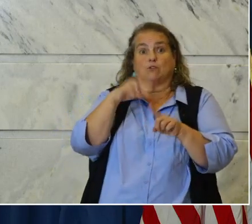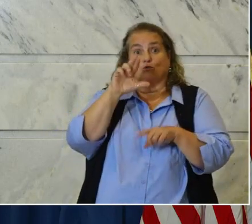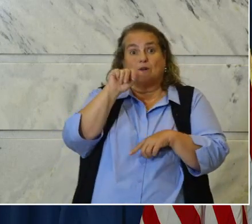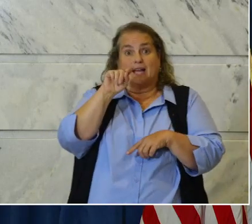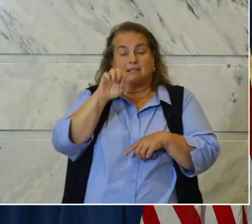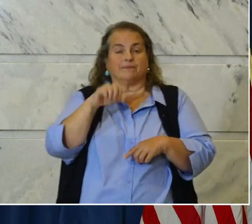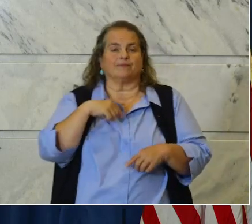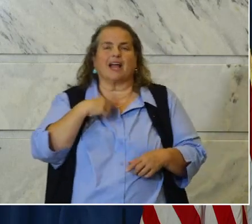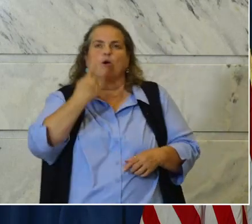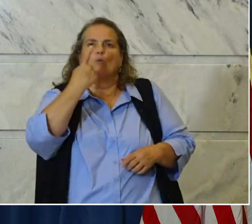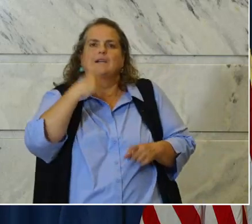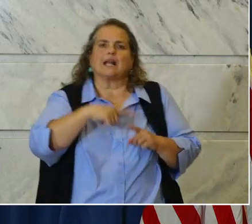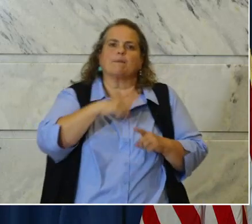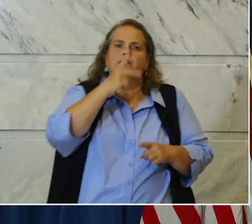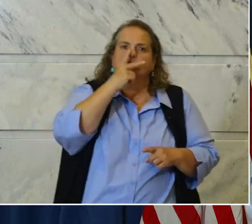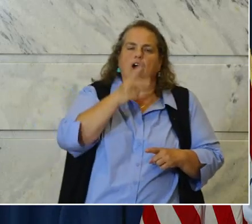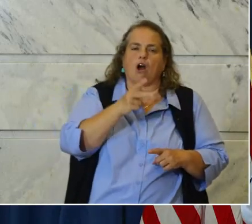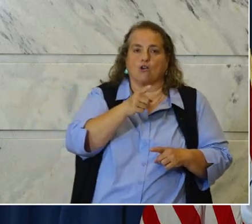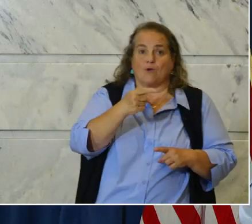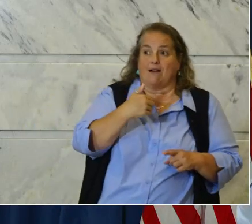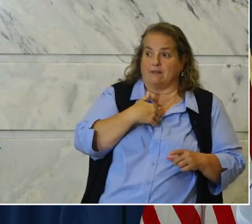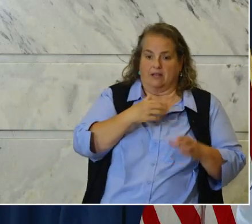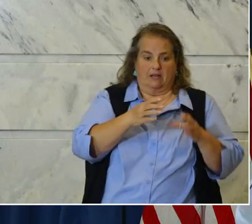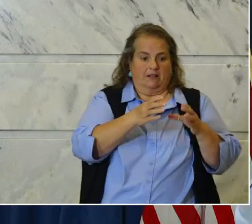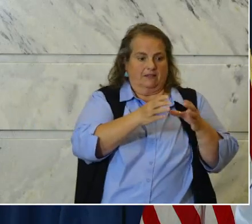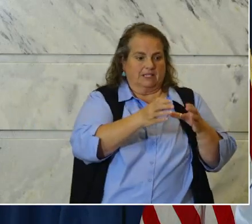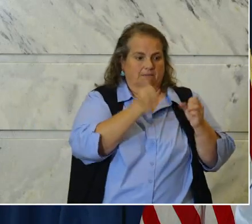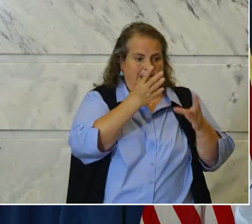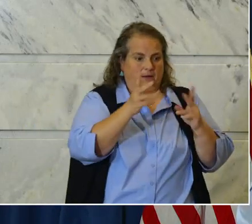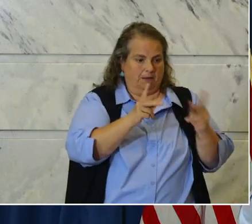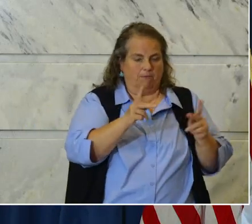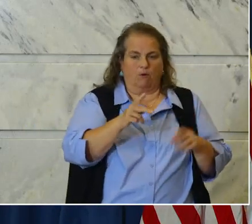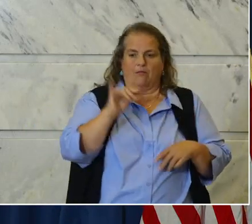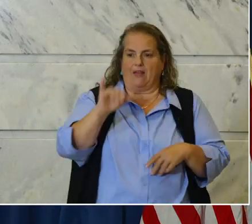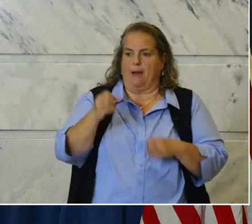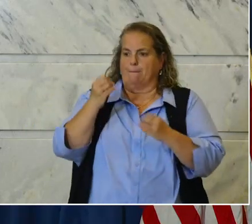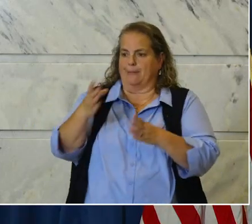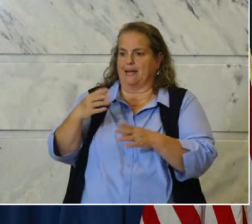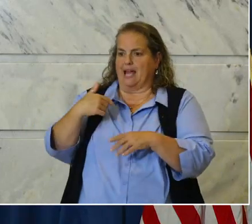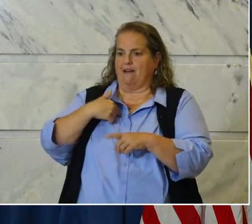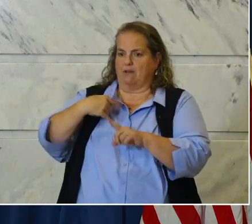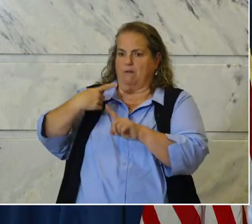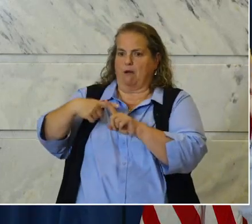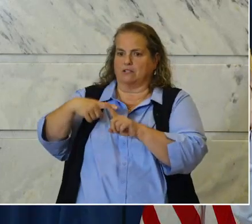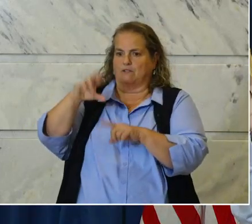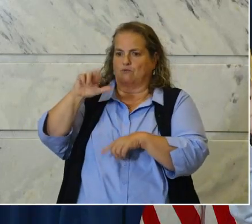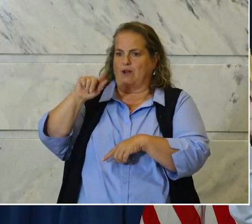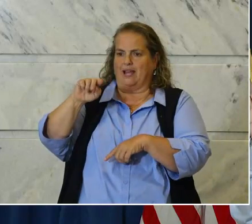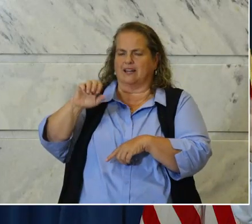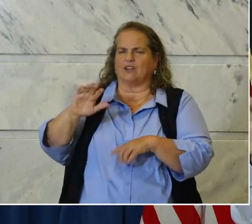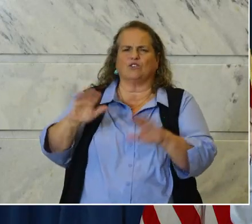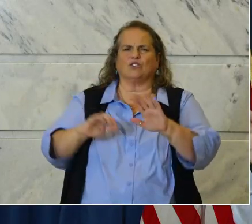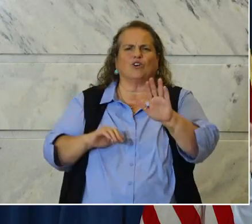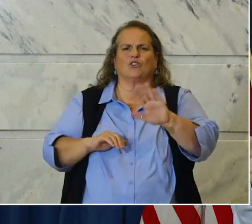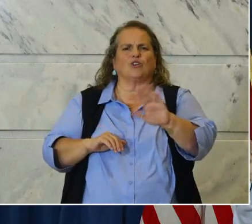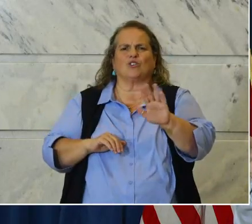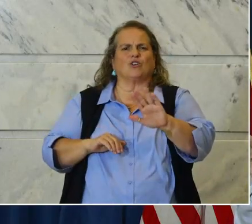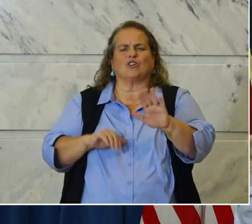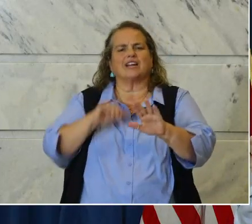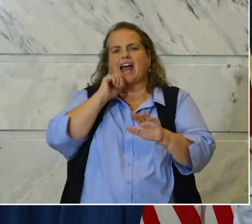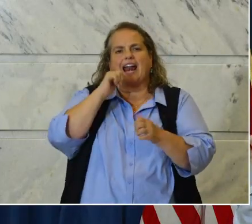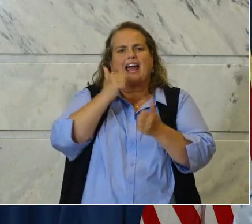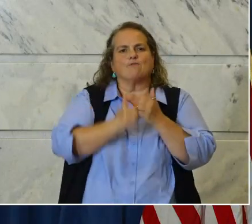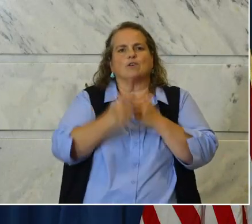saw there are this many people and this many tested positive, and therefore we have this positivity rate. Well, if not everybody was